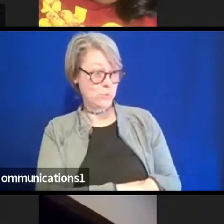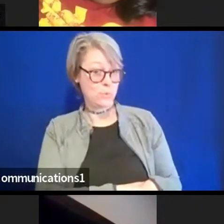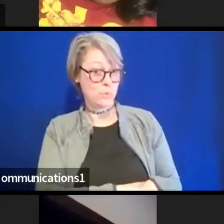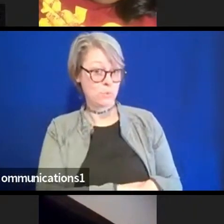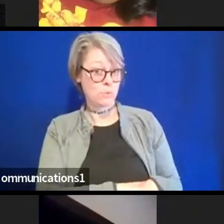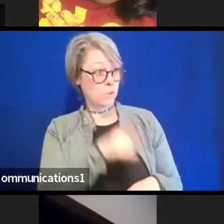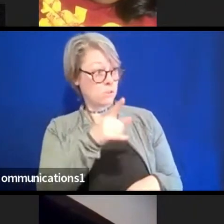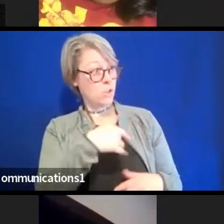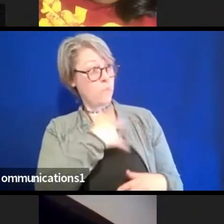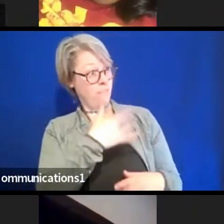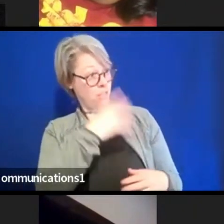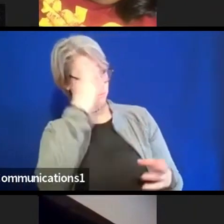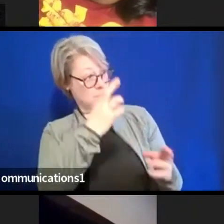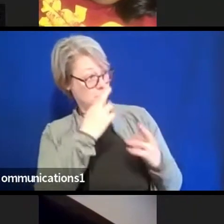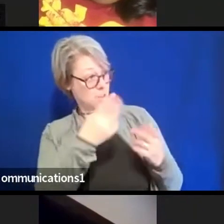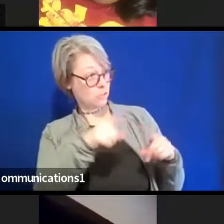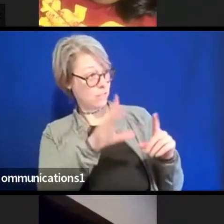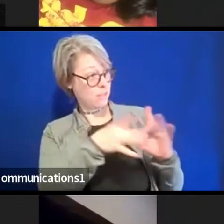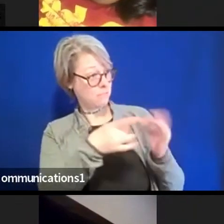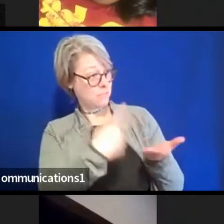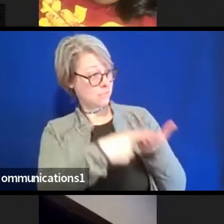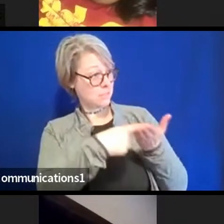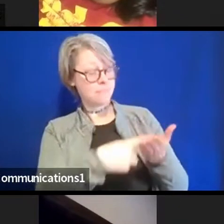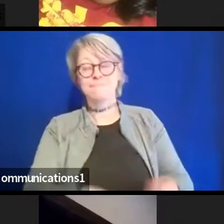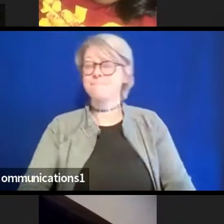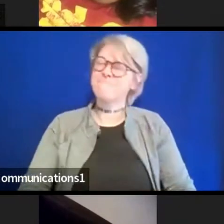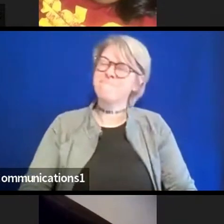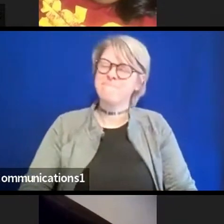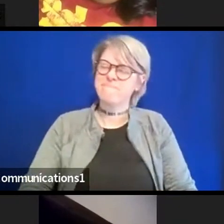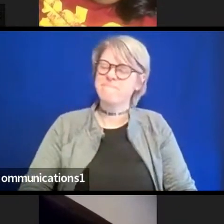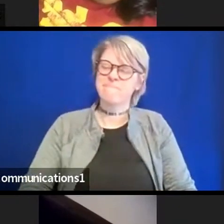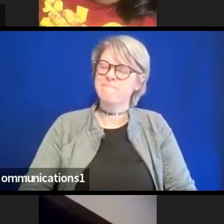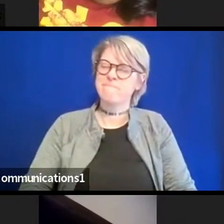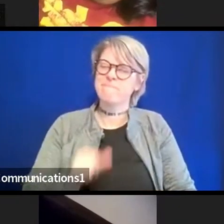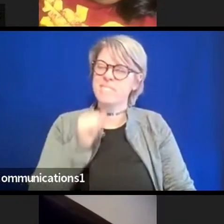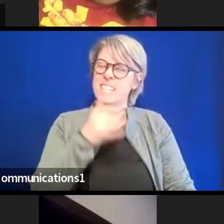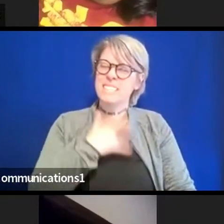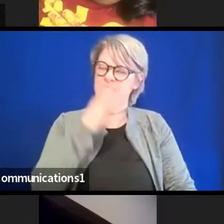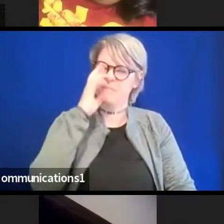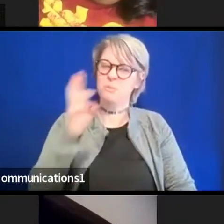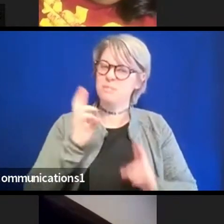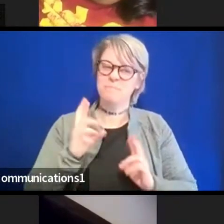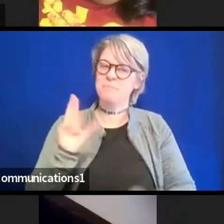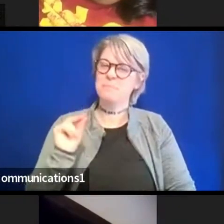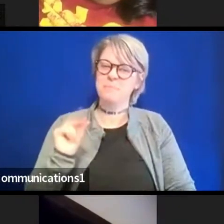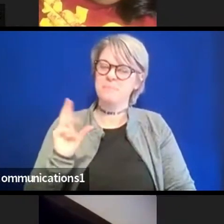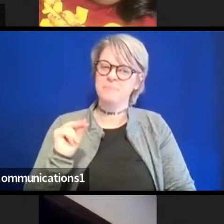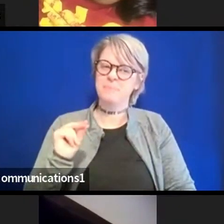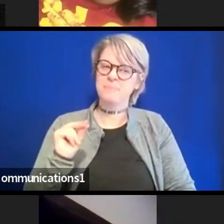Like, did you feel respected? you know what? I did not feel respect at all. I did